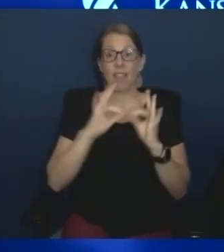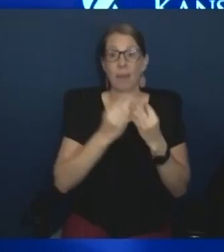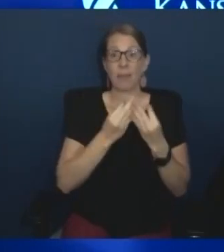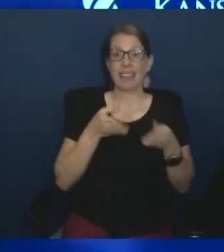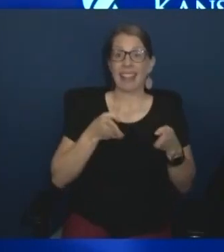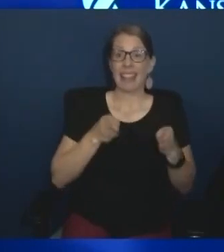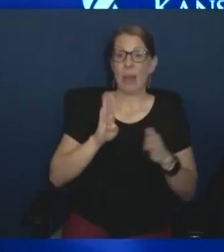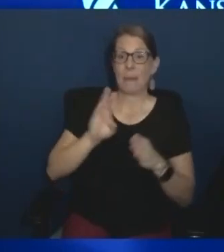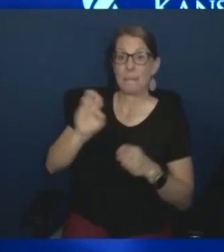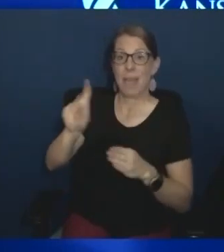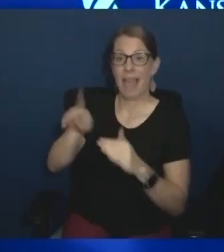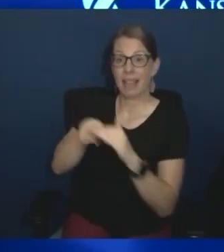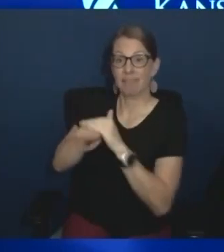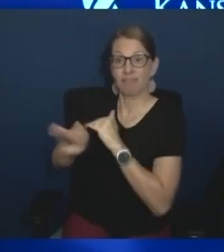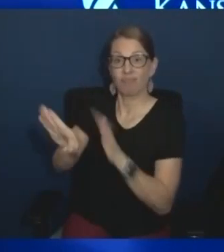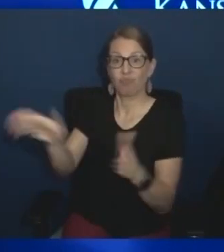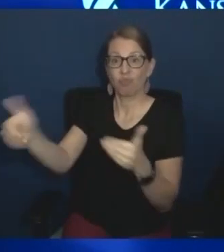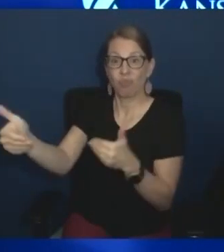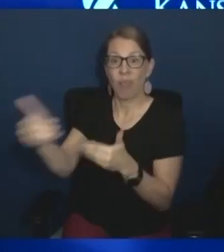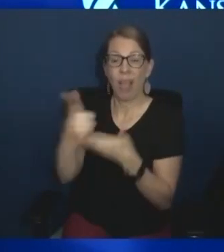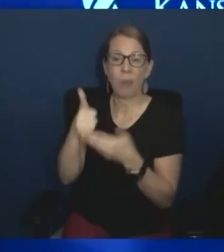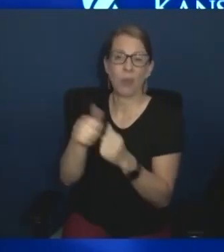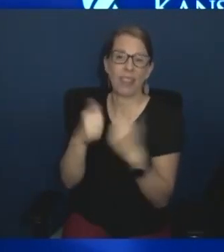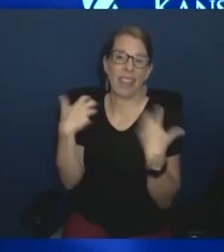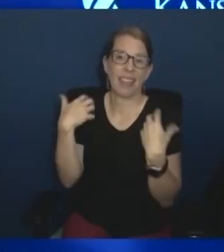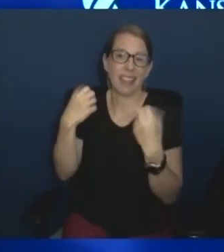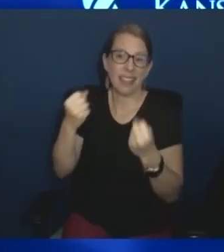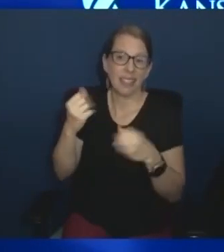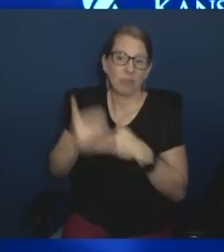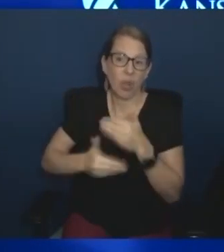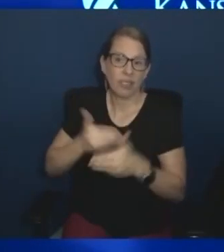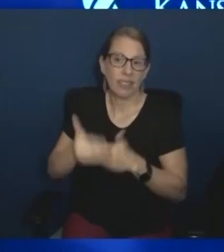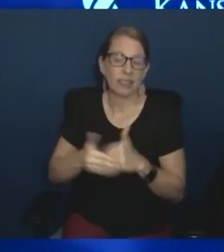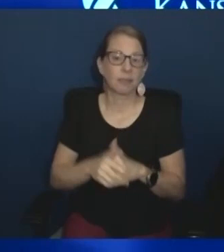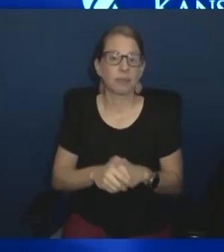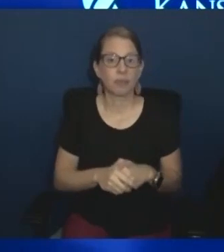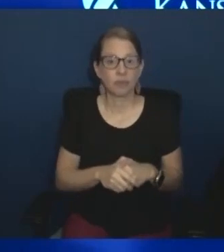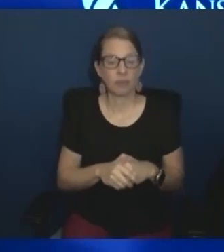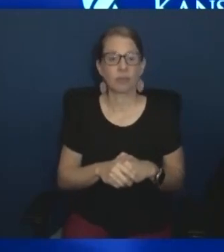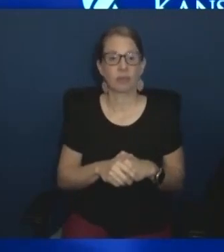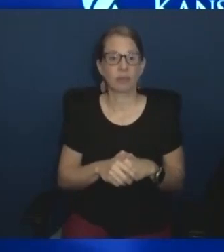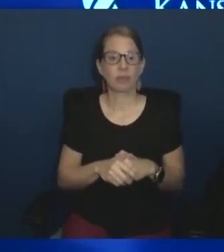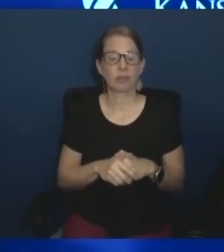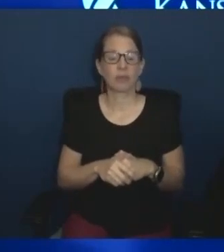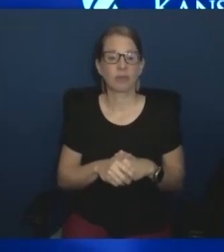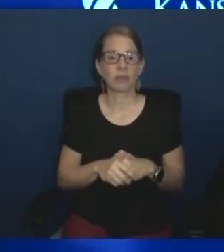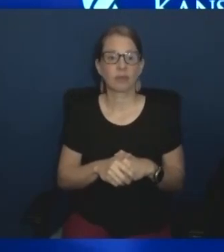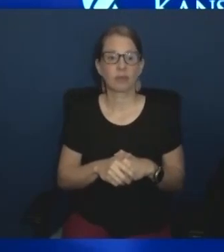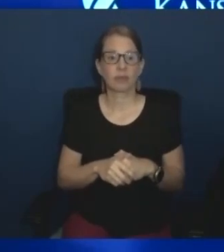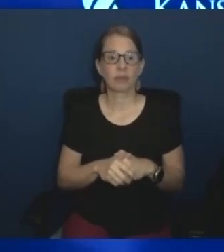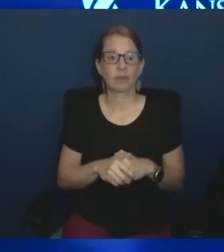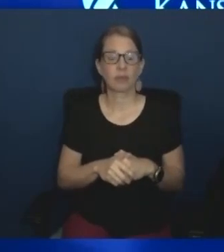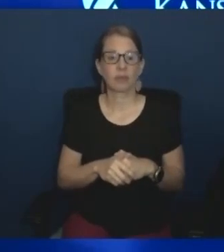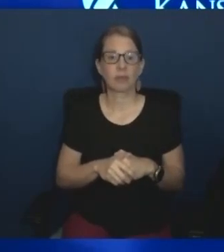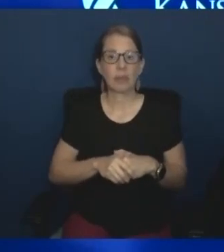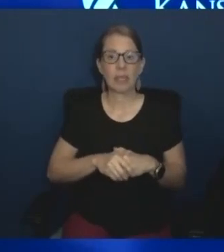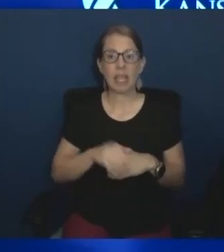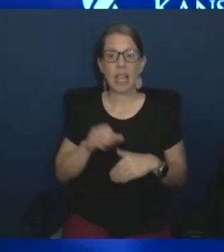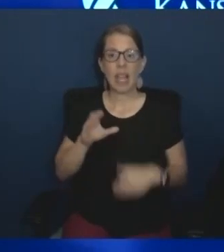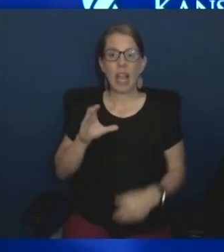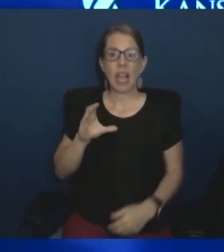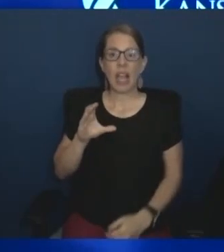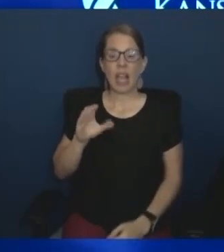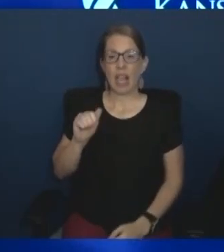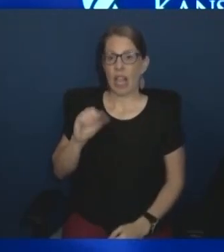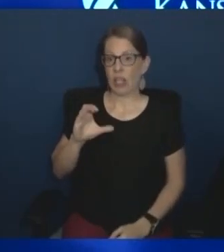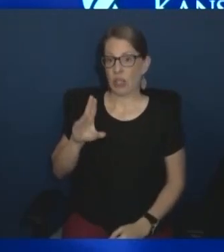with the healing process. It's taken us more from an acute level of care to also